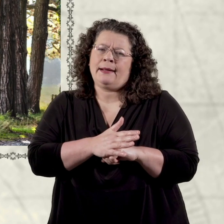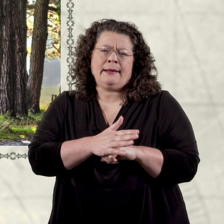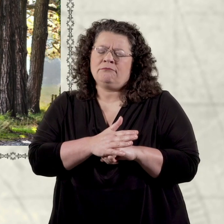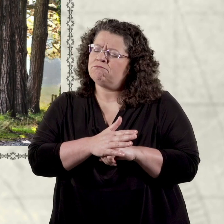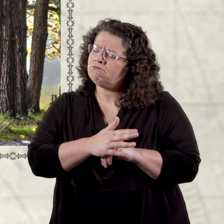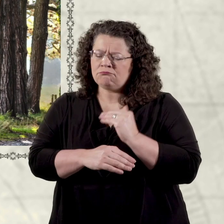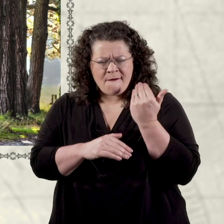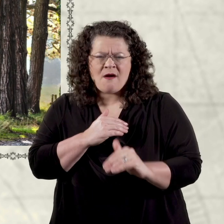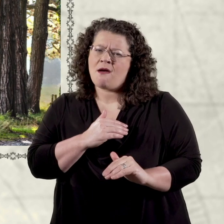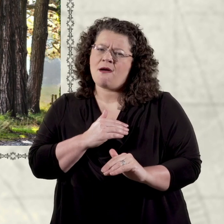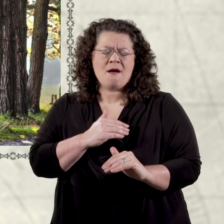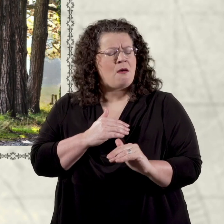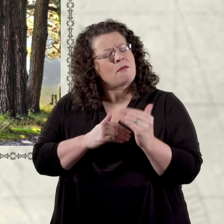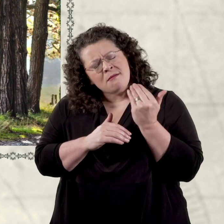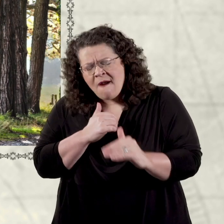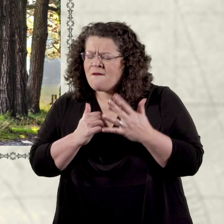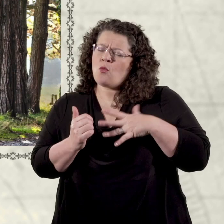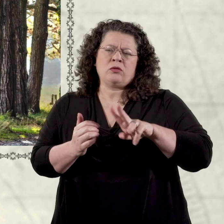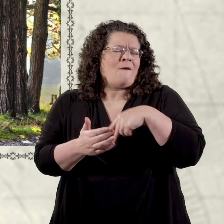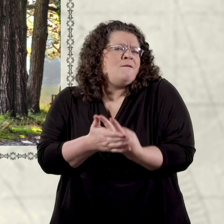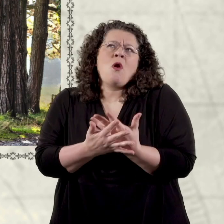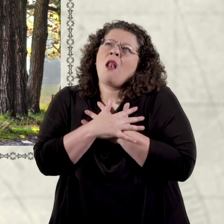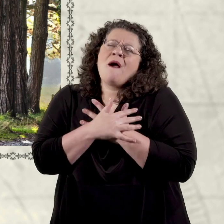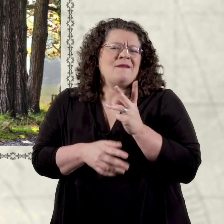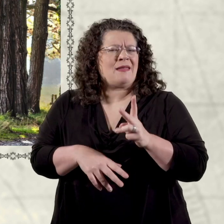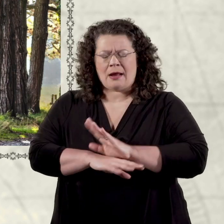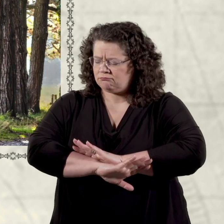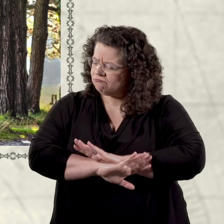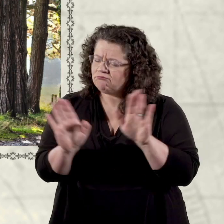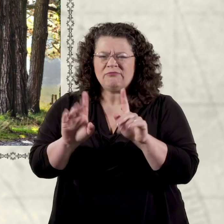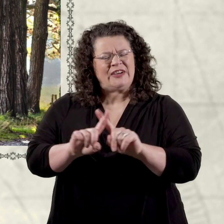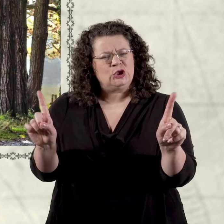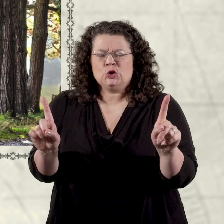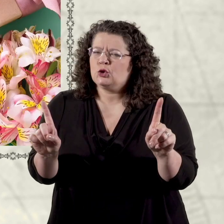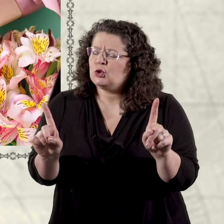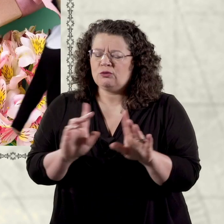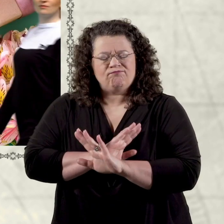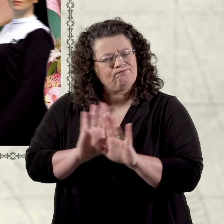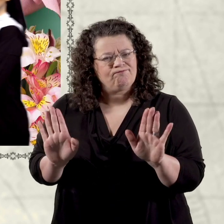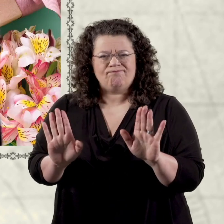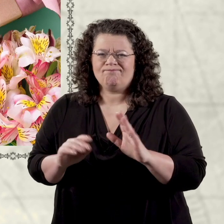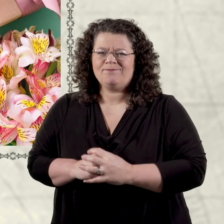marry. I never wanted to fall in love again.